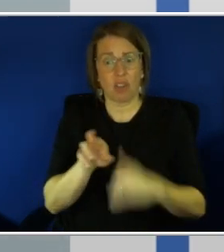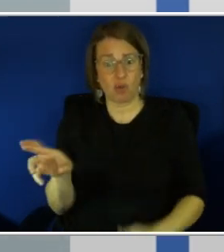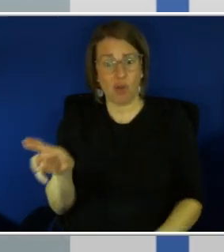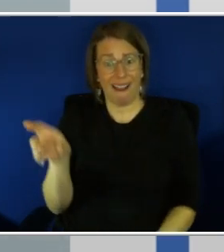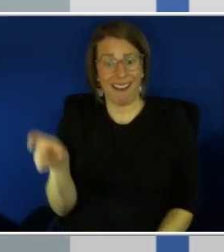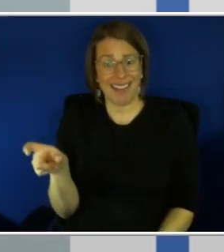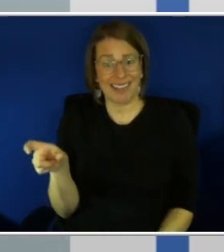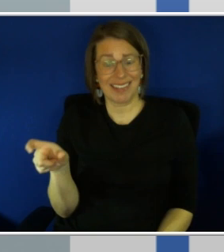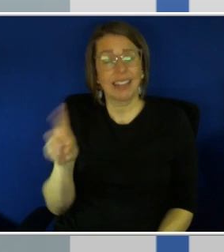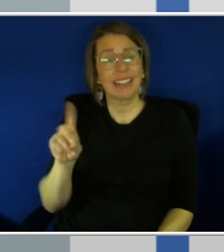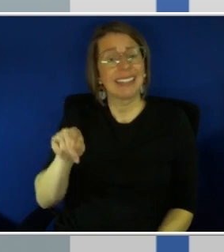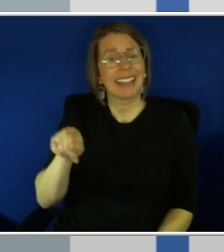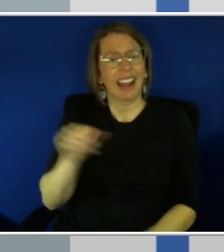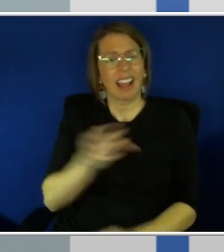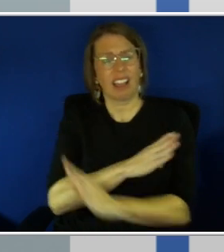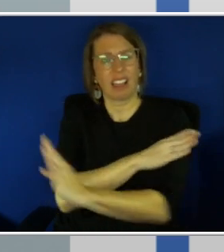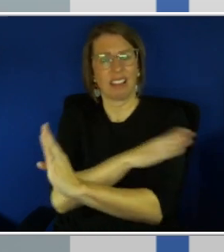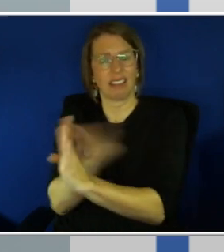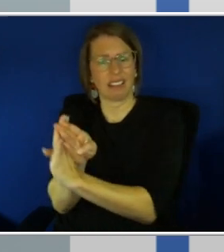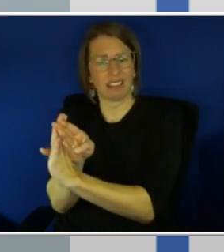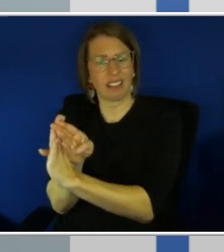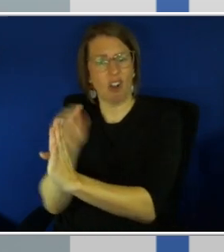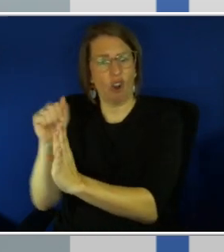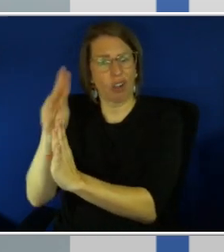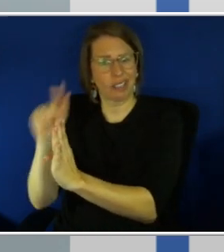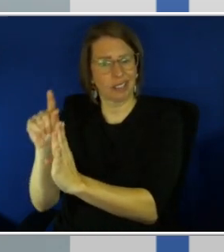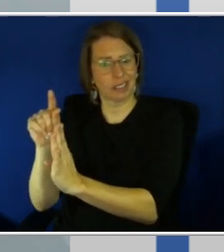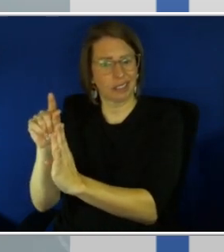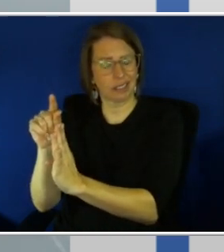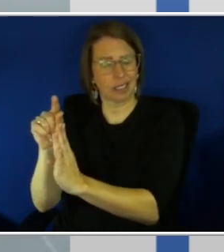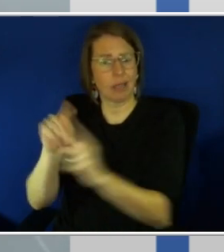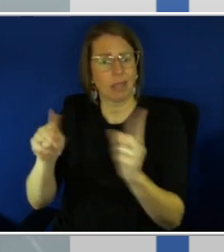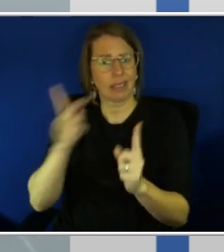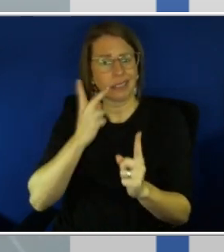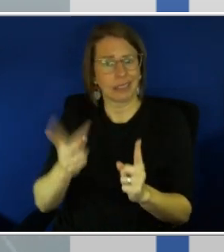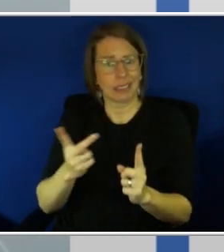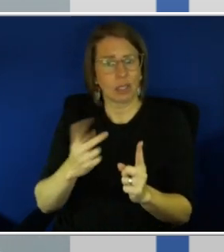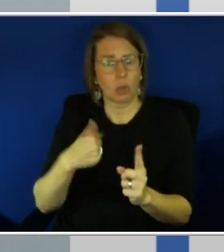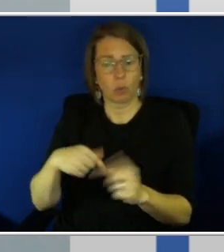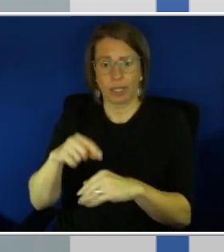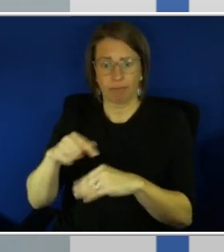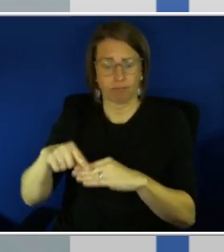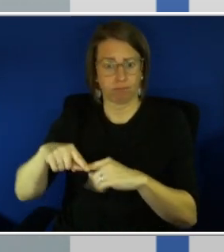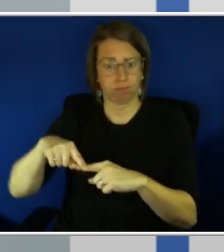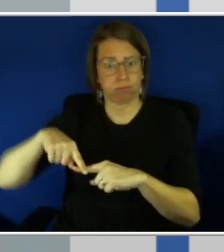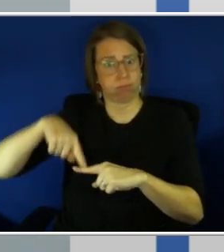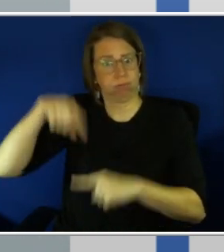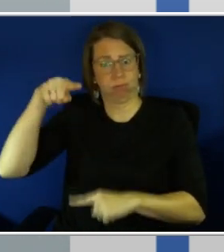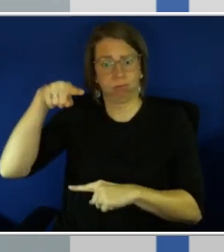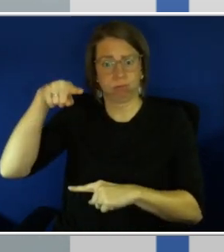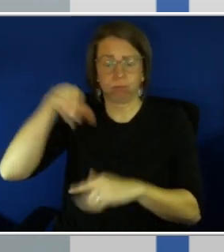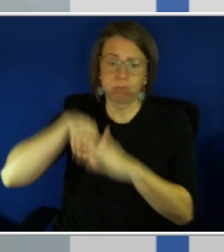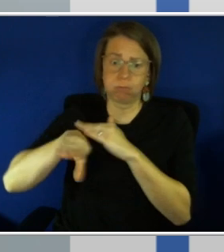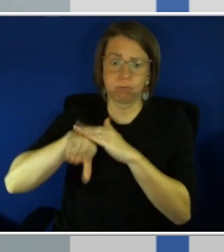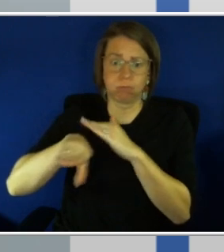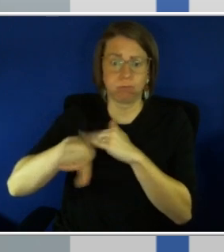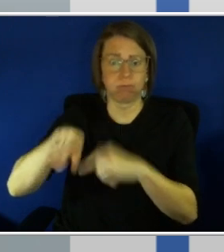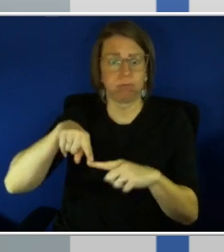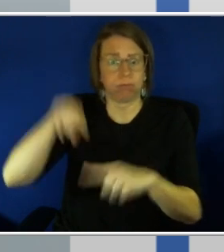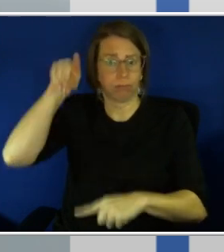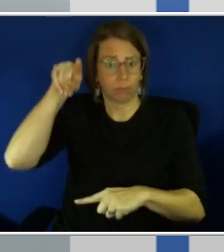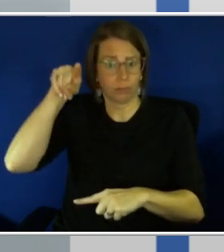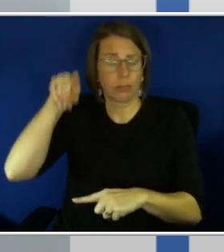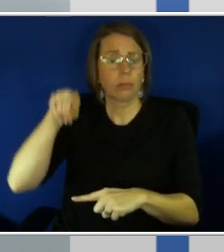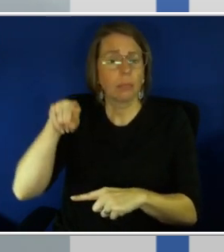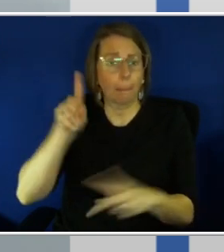only goes to August, but you can see that we had a significant amount of admissions admissions in the hospital of people